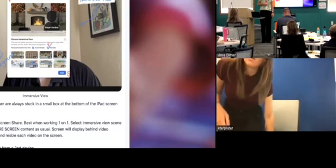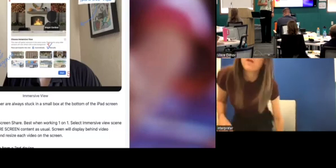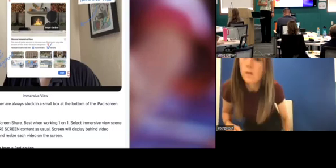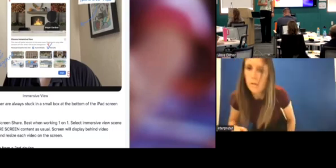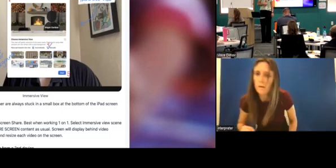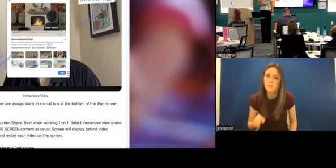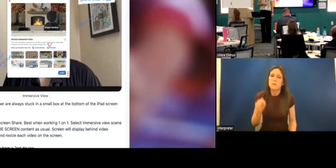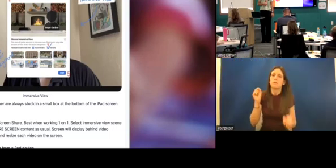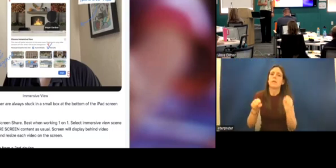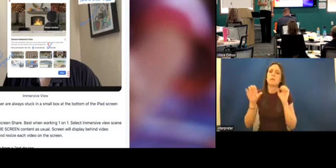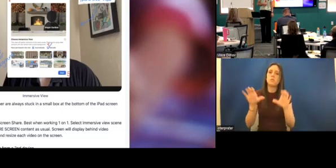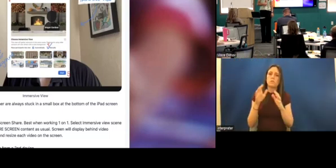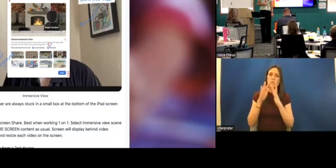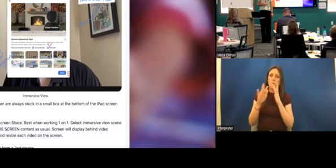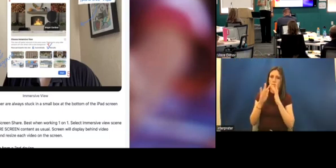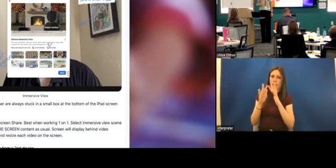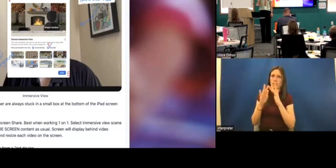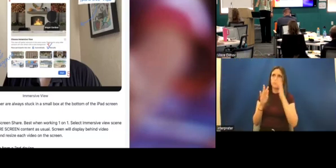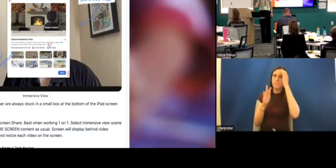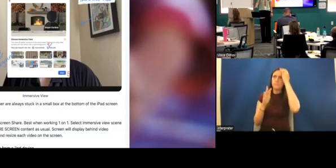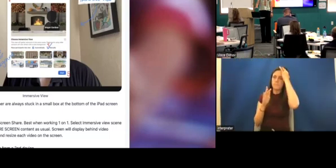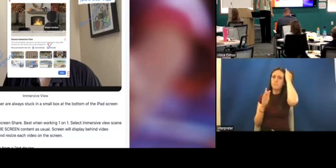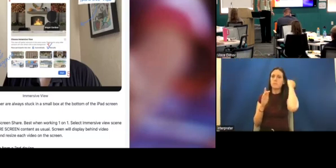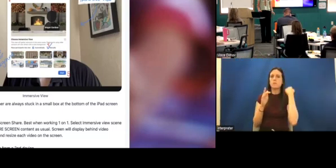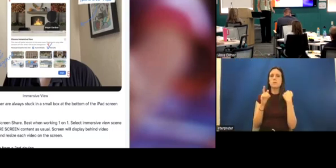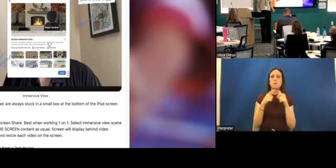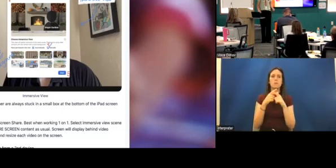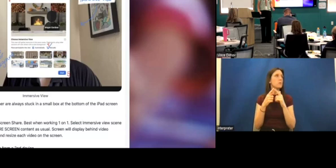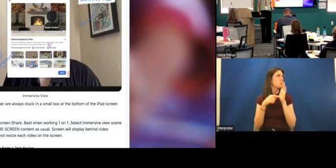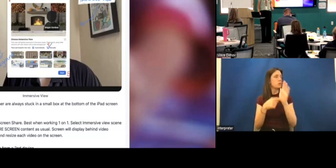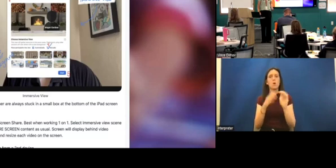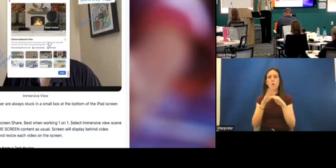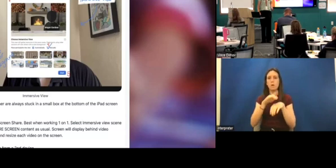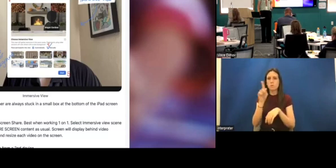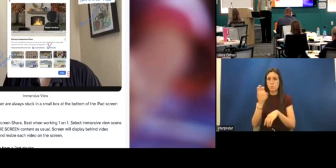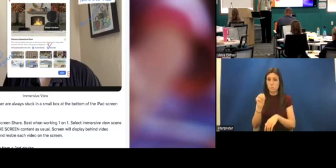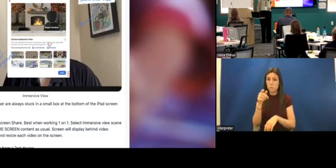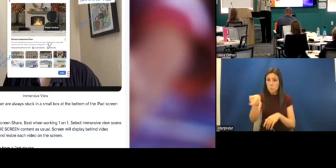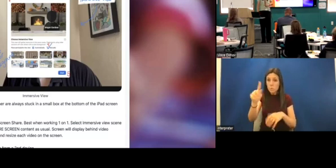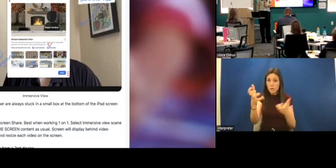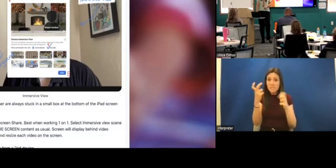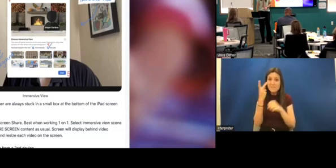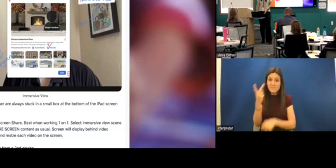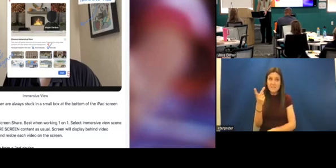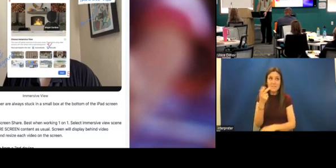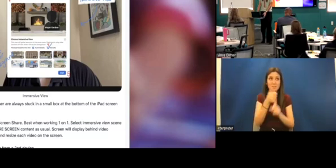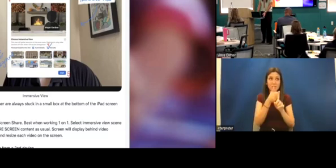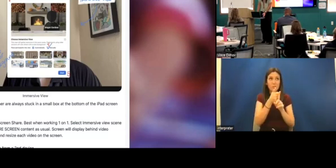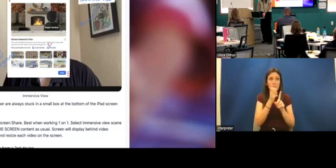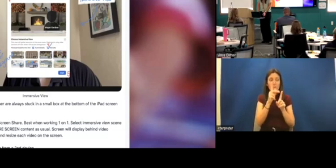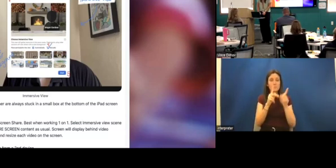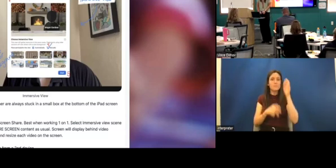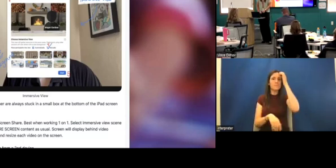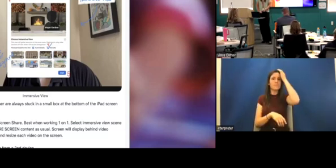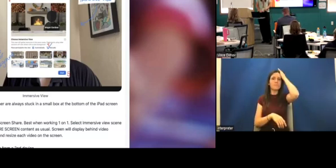the Zoom, how that would look on Zoom. Do you guys want to see it? Do you want to? Yeah. Okay. Yeah. Can